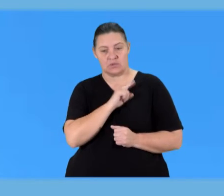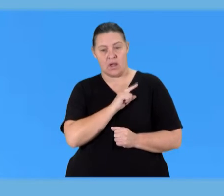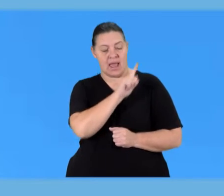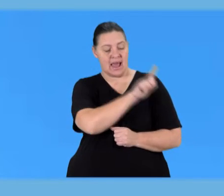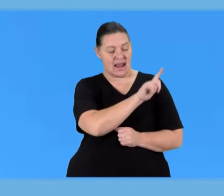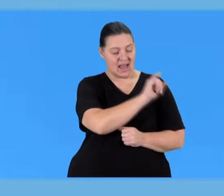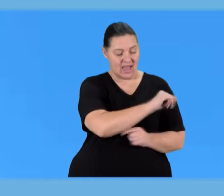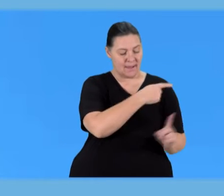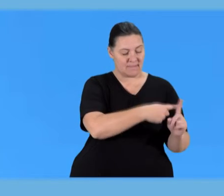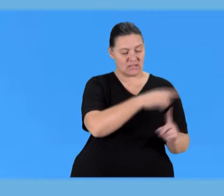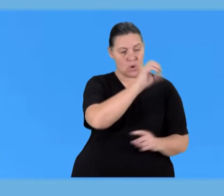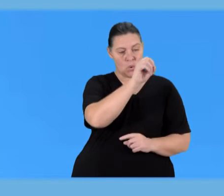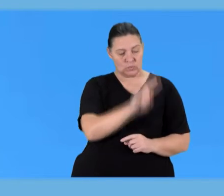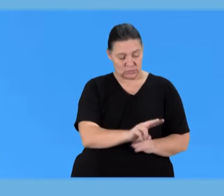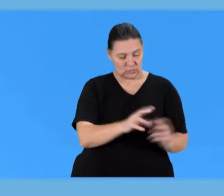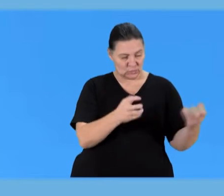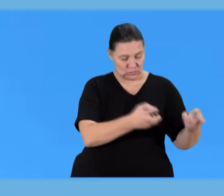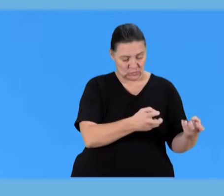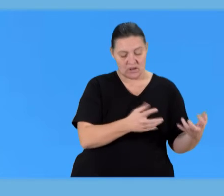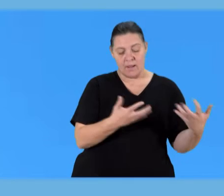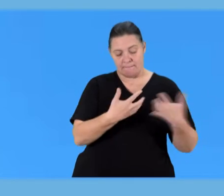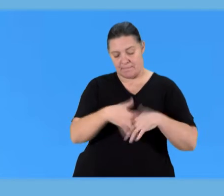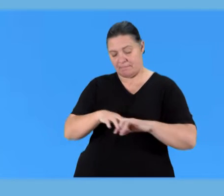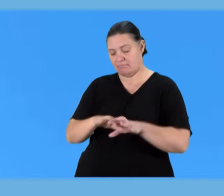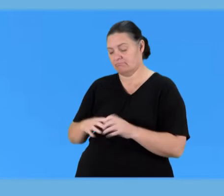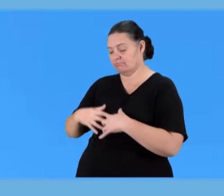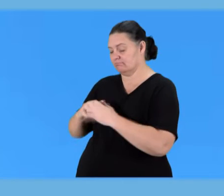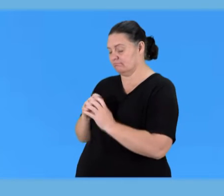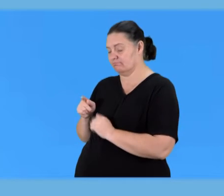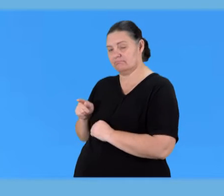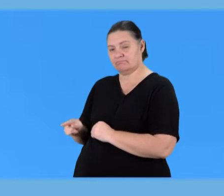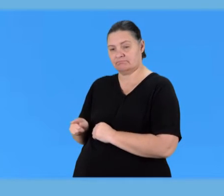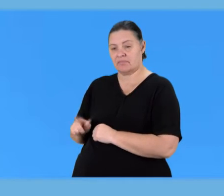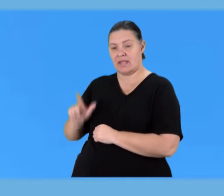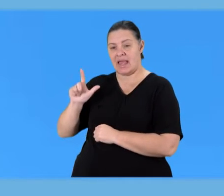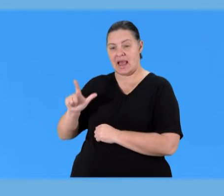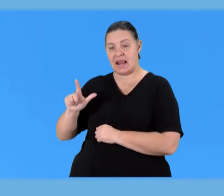therefore, Li plus O2 will react to form